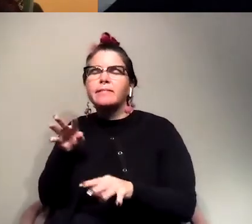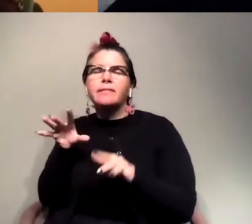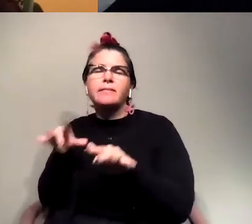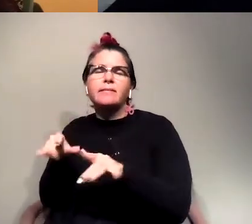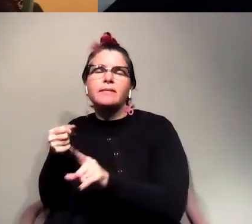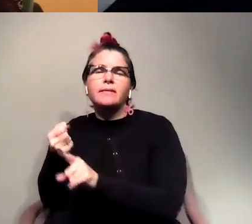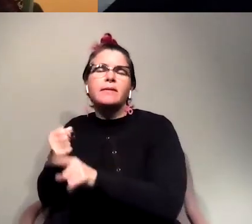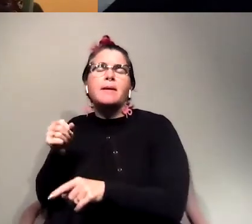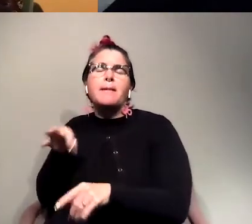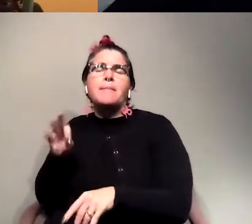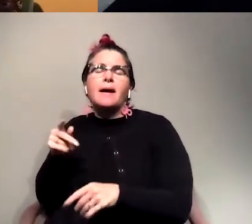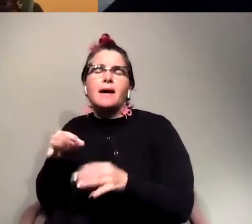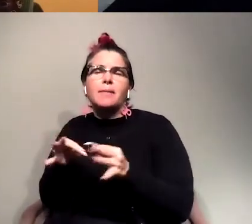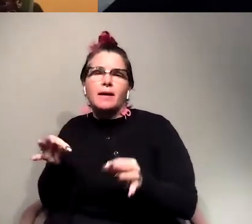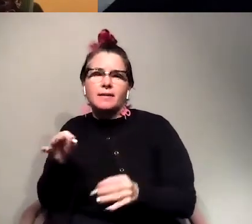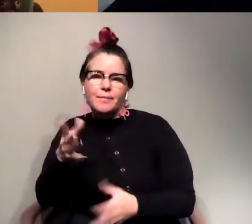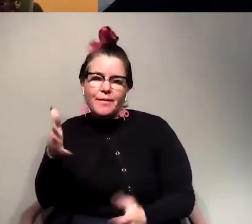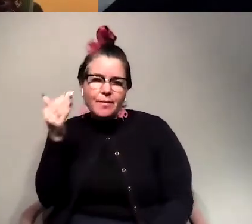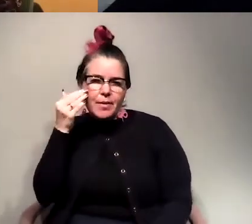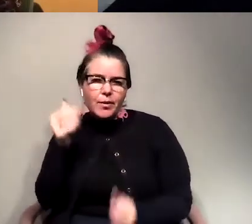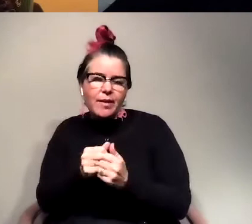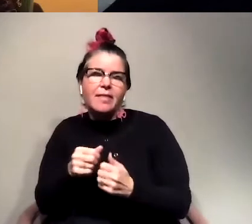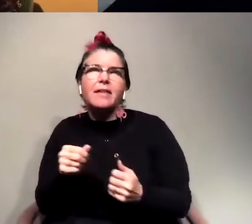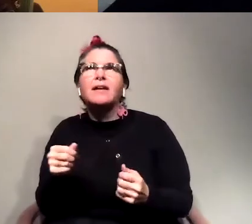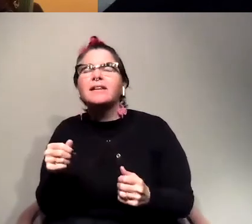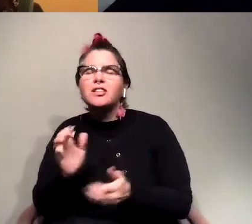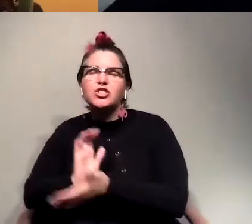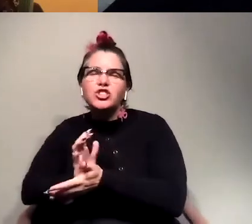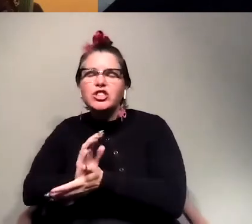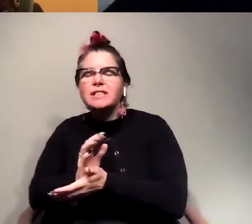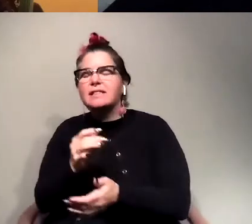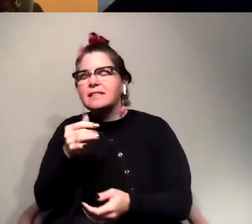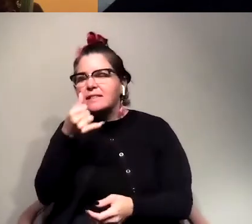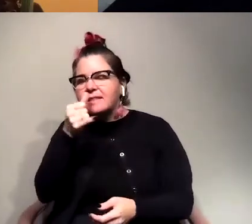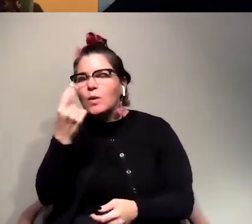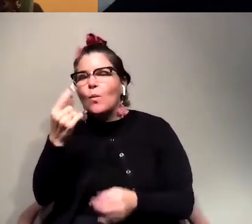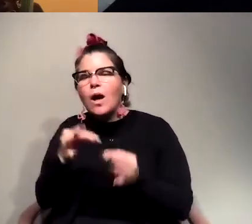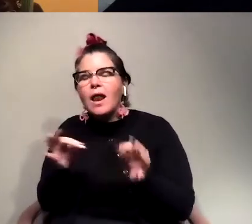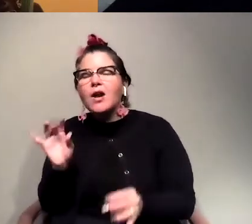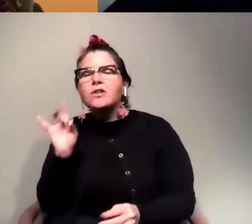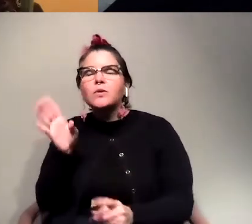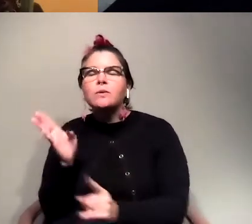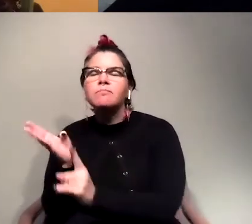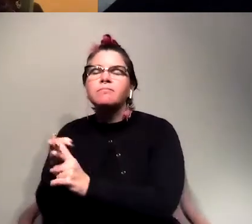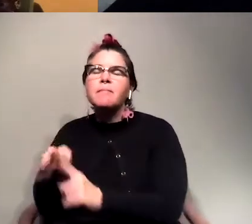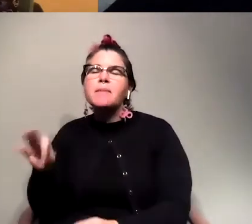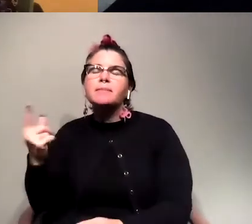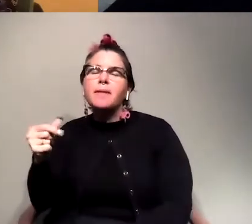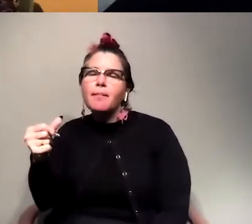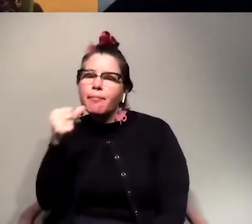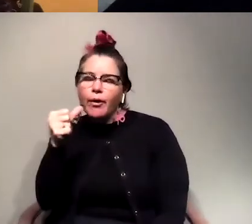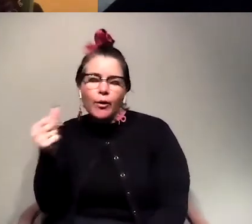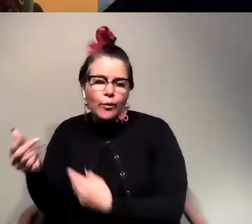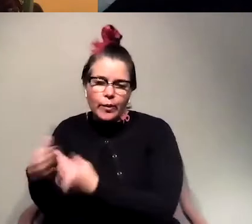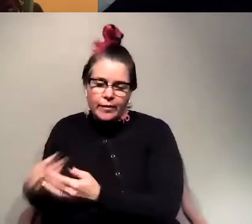pickup lines, if you're probably familiar with these are like these cheesy one-liners that you would use to pick someone up at a bar or something like